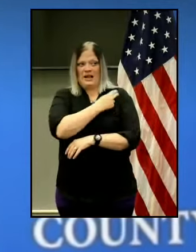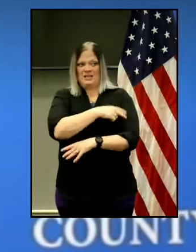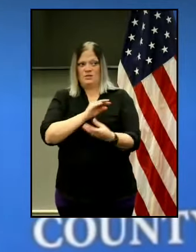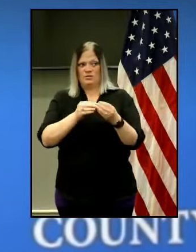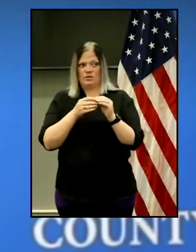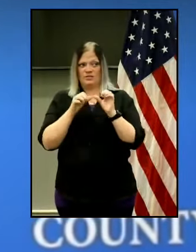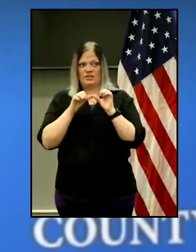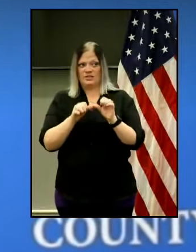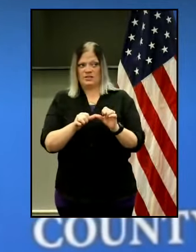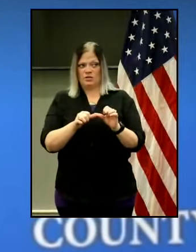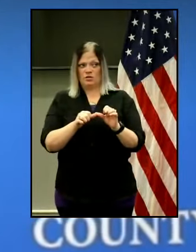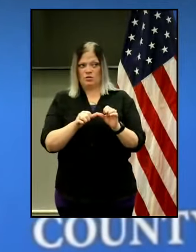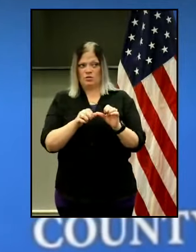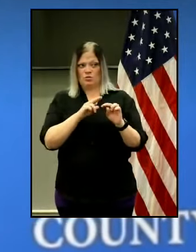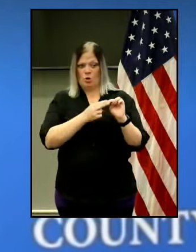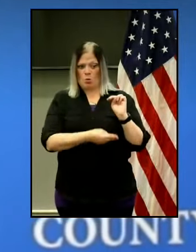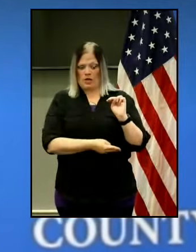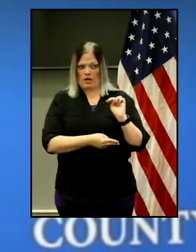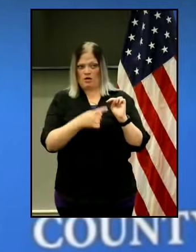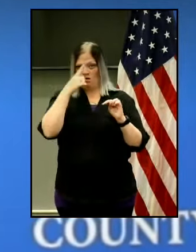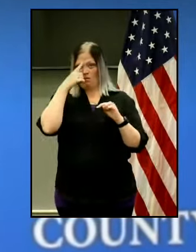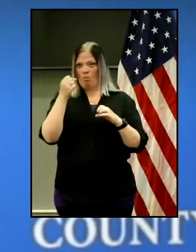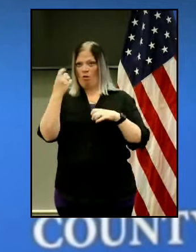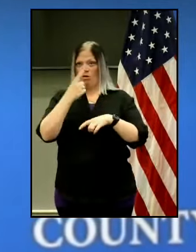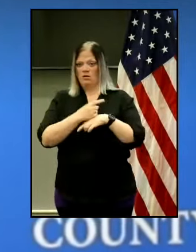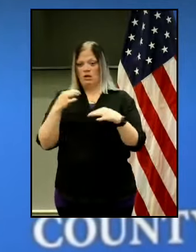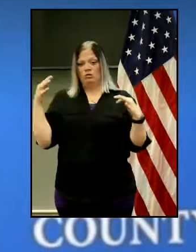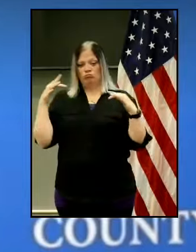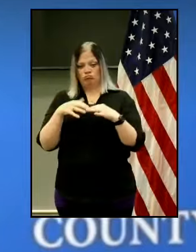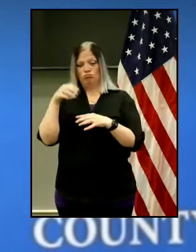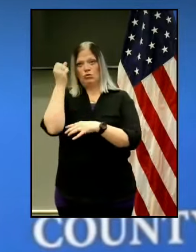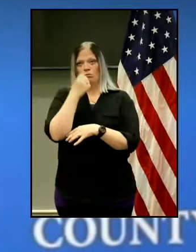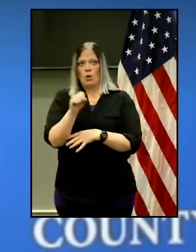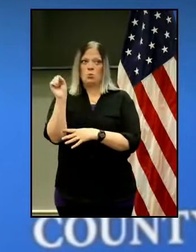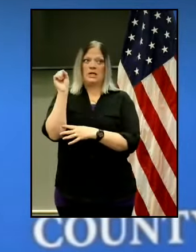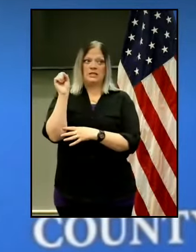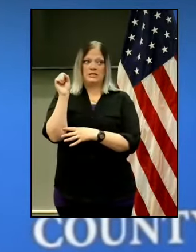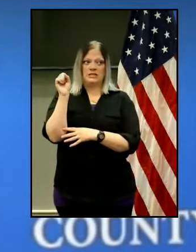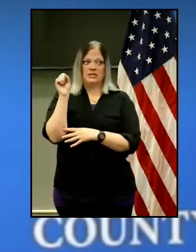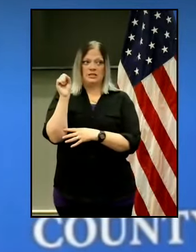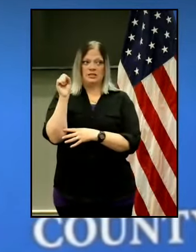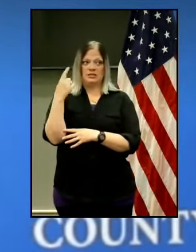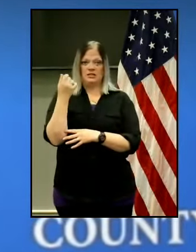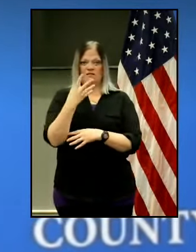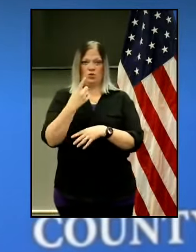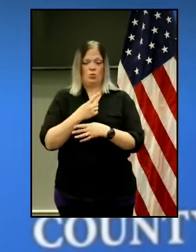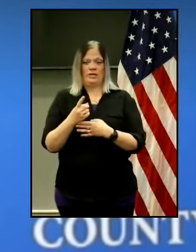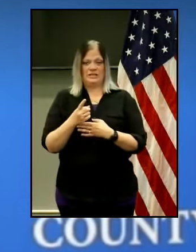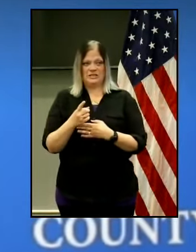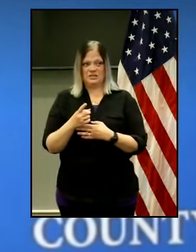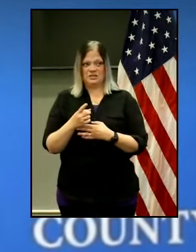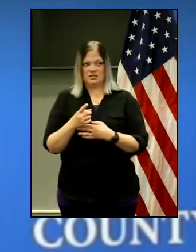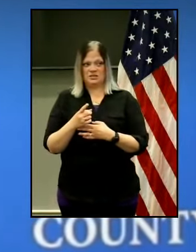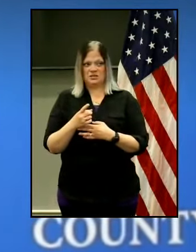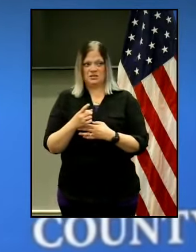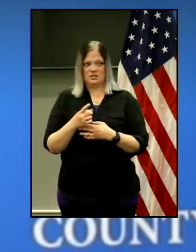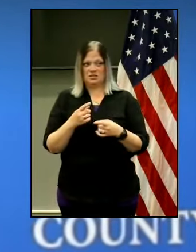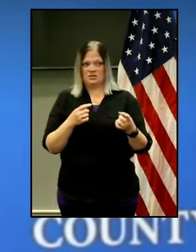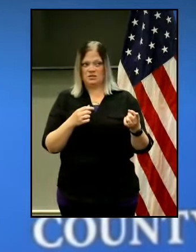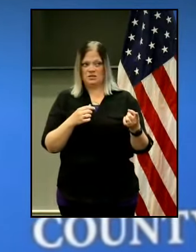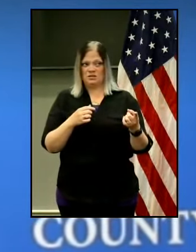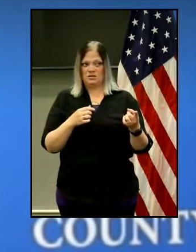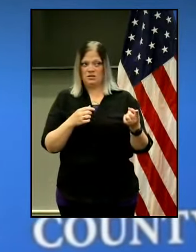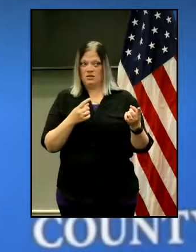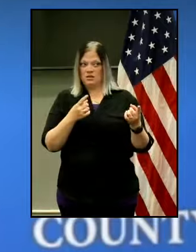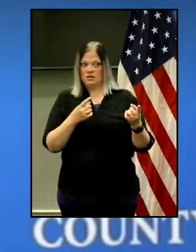numbers continue to go down. You had the Memorial Day gatherings, protesting that's been the past couple of weeks. Don't you think we